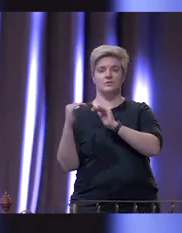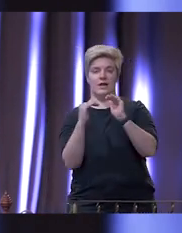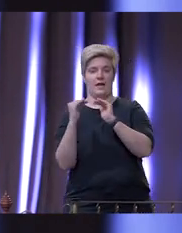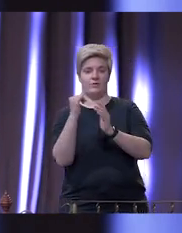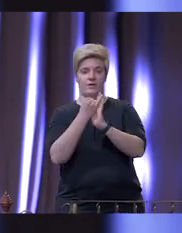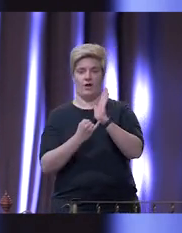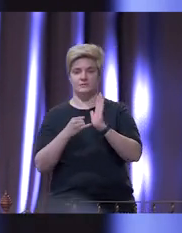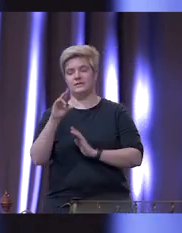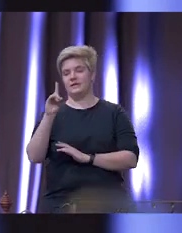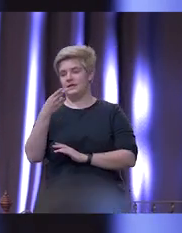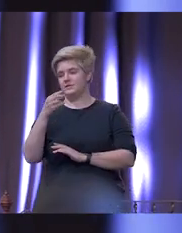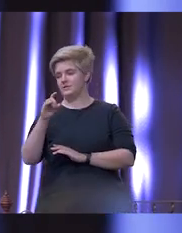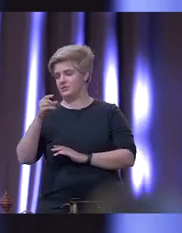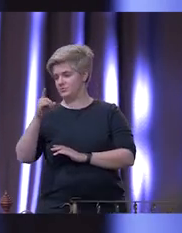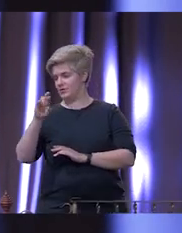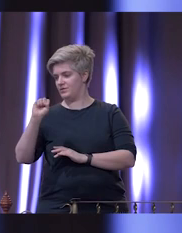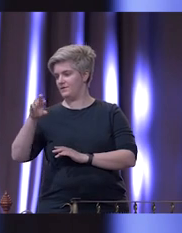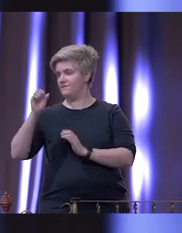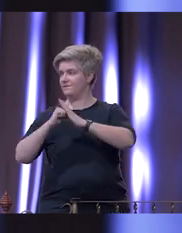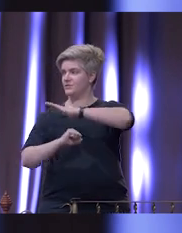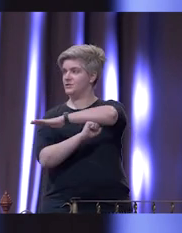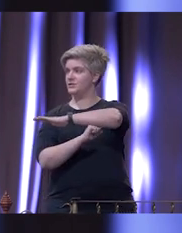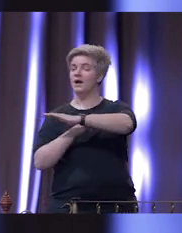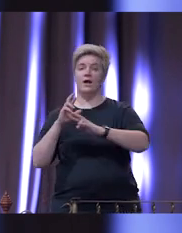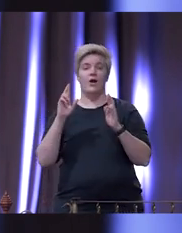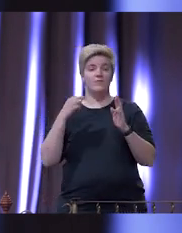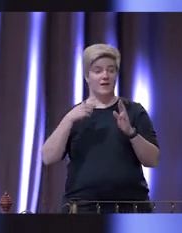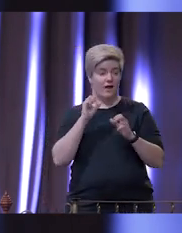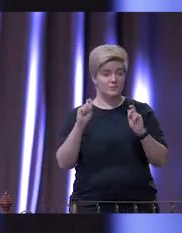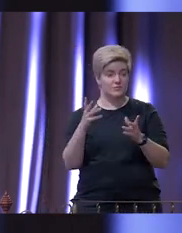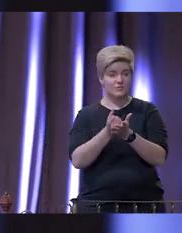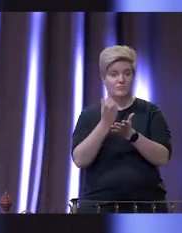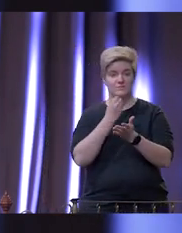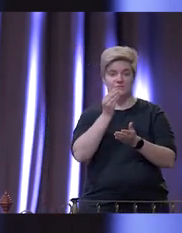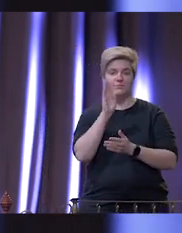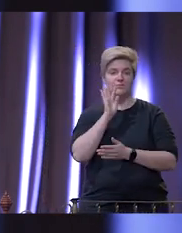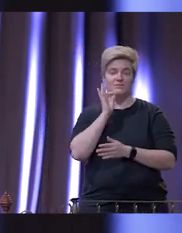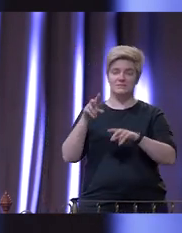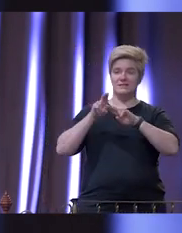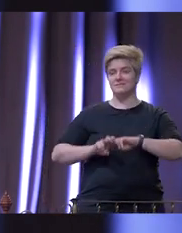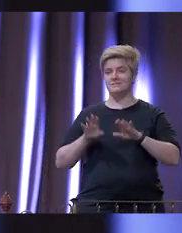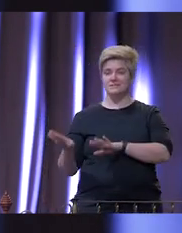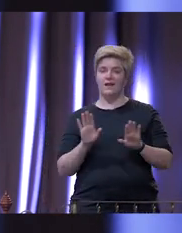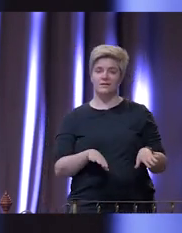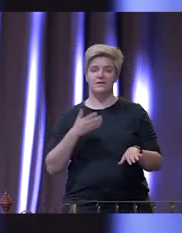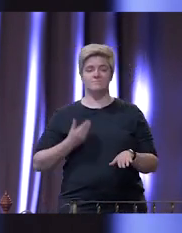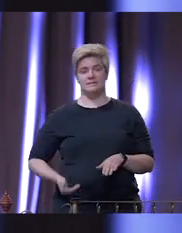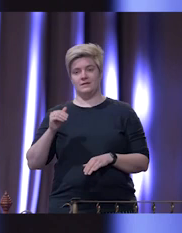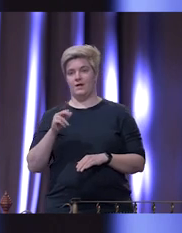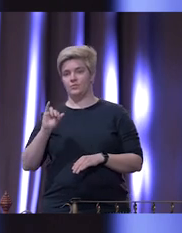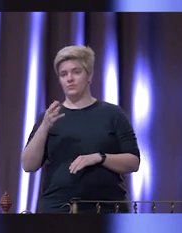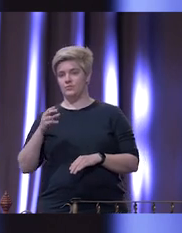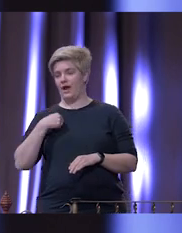the Arts at the Richard H. Driehaus Foundation. I hope you've had a chance to grab some breakfast and settle in. My name is